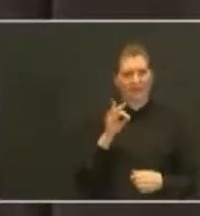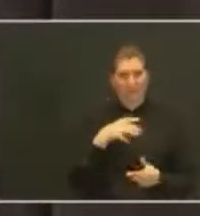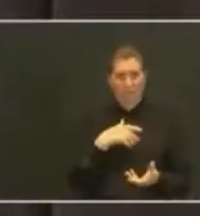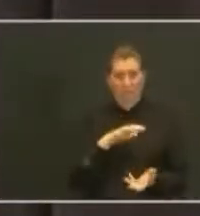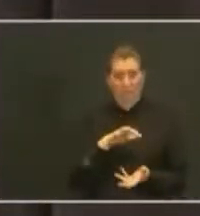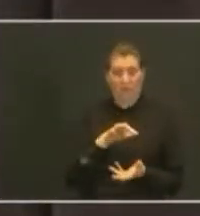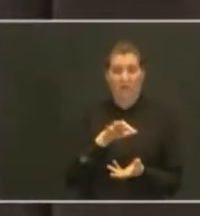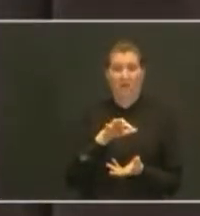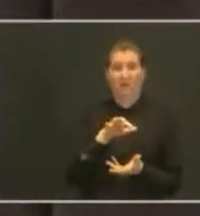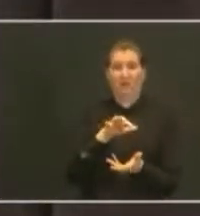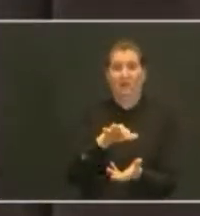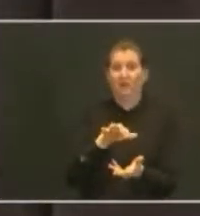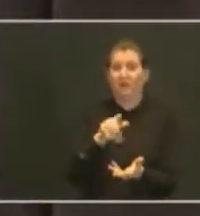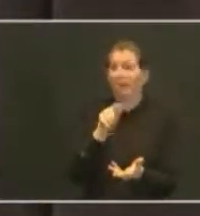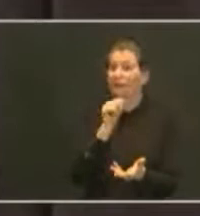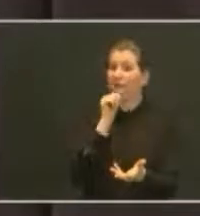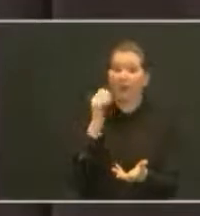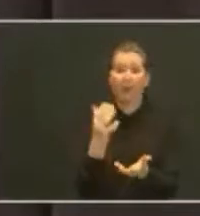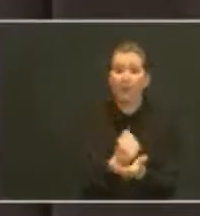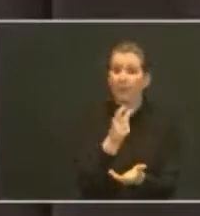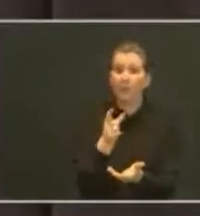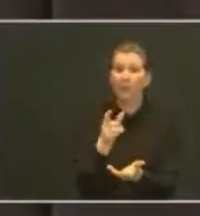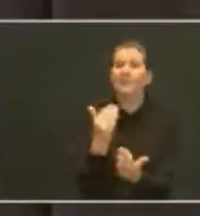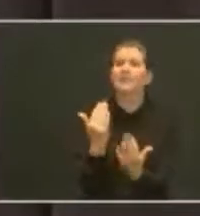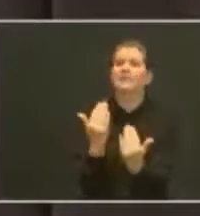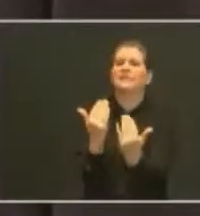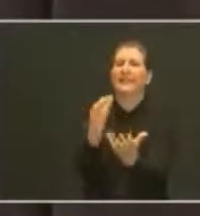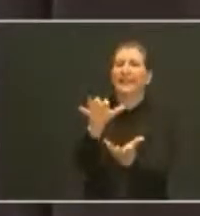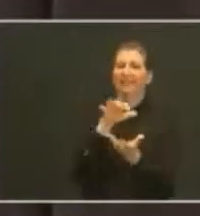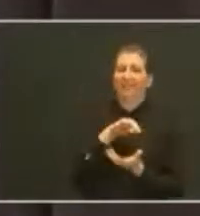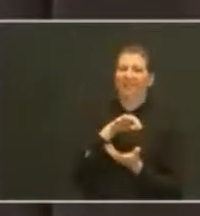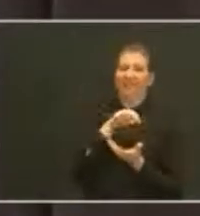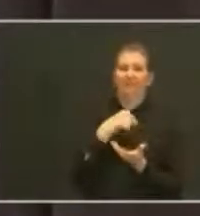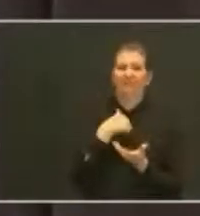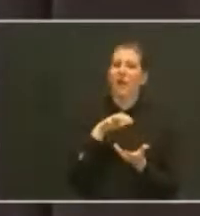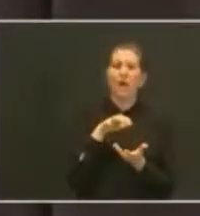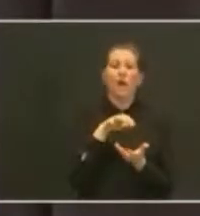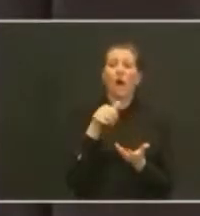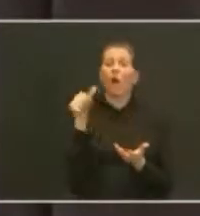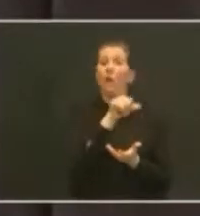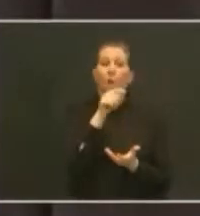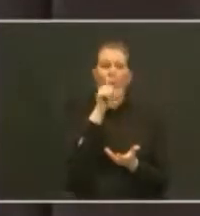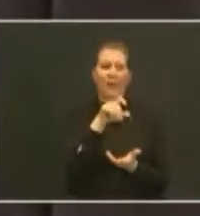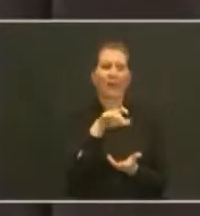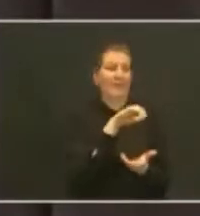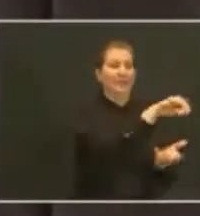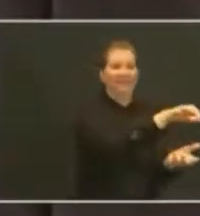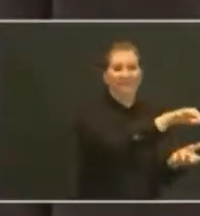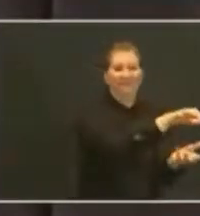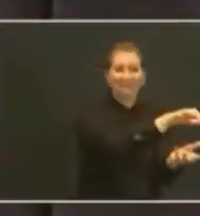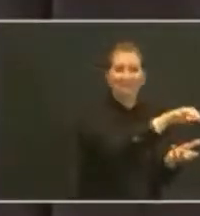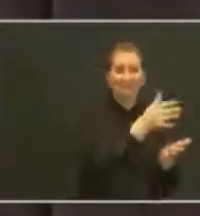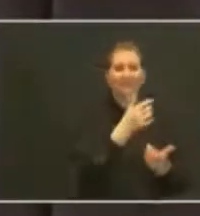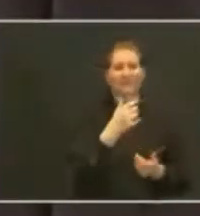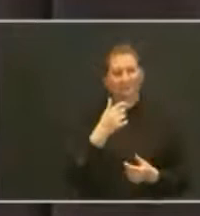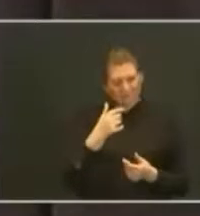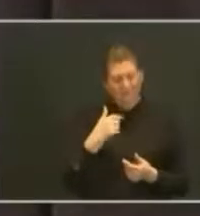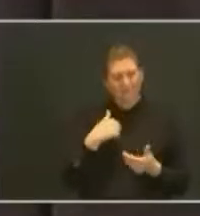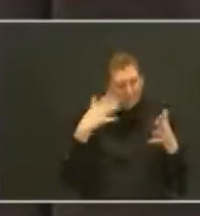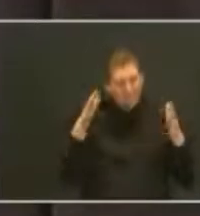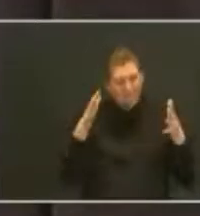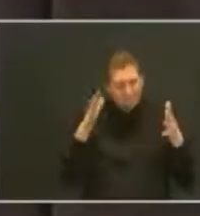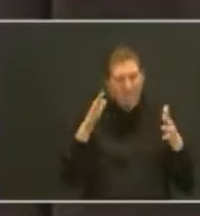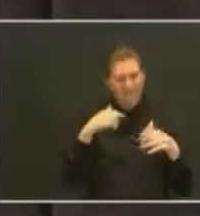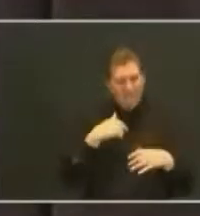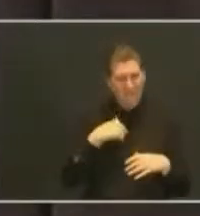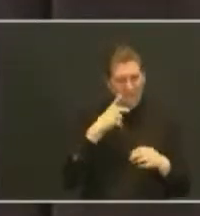we would collect it back and then redistribute it to another entity that we could. And when you have multiple